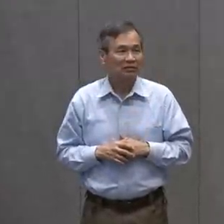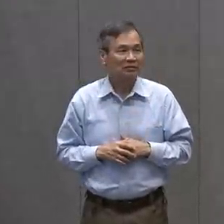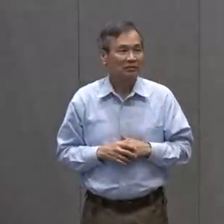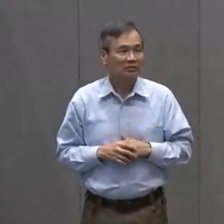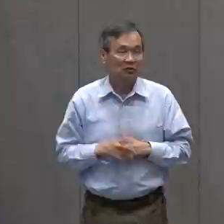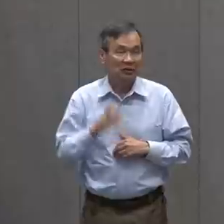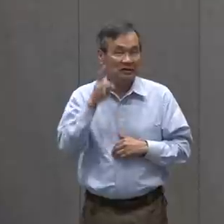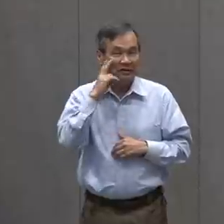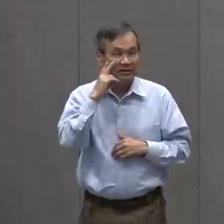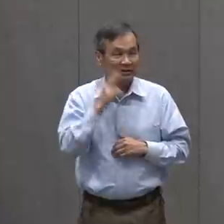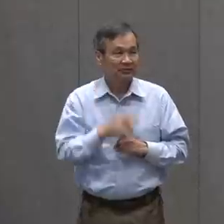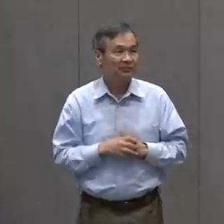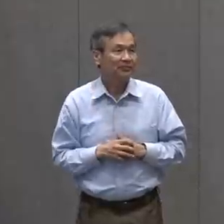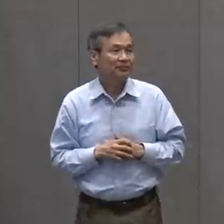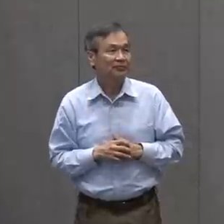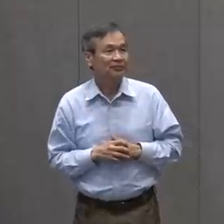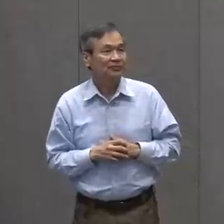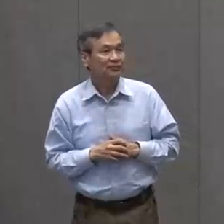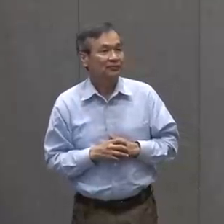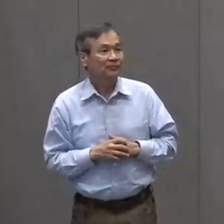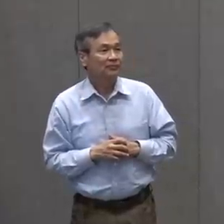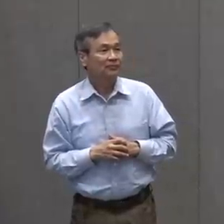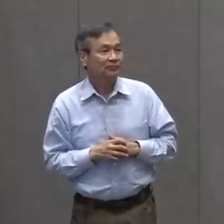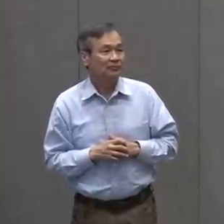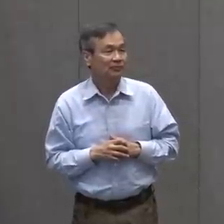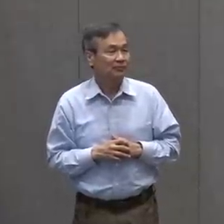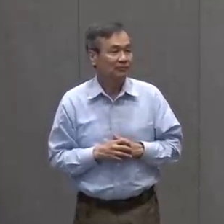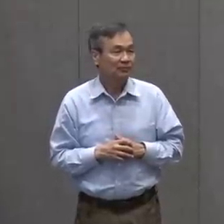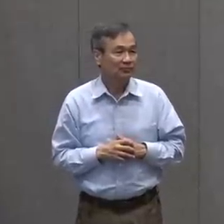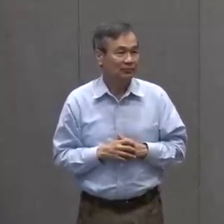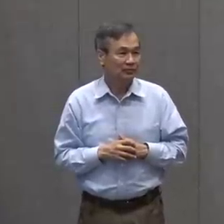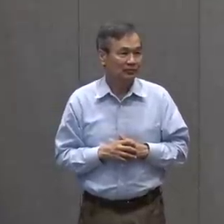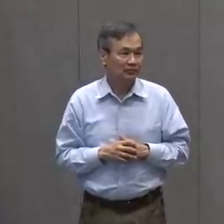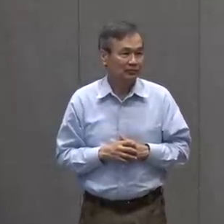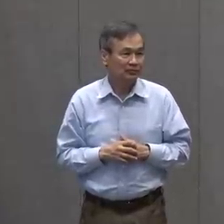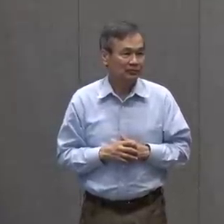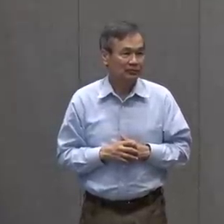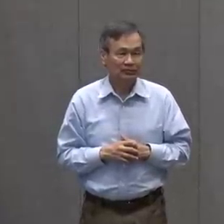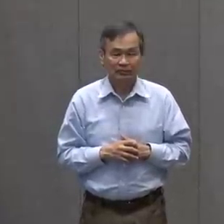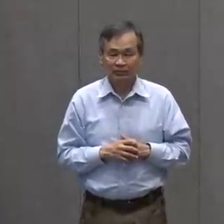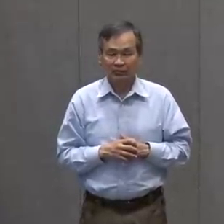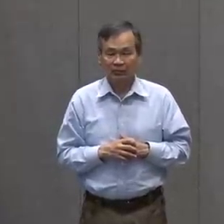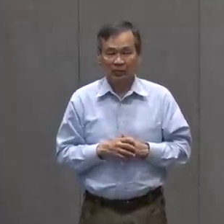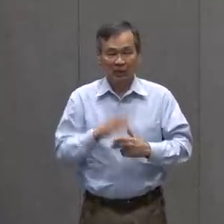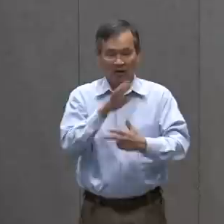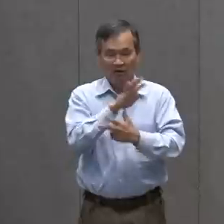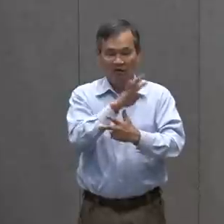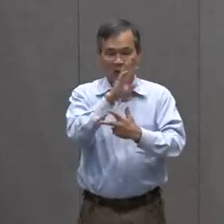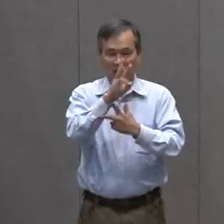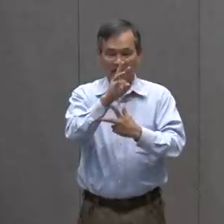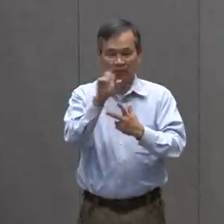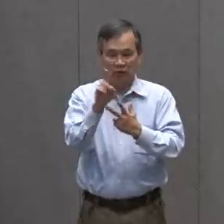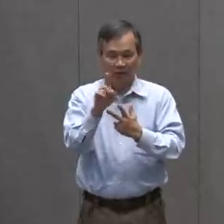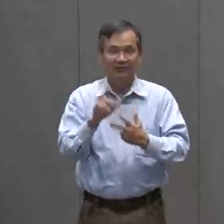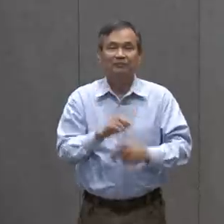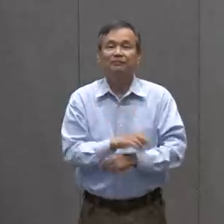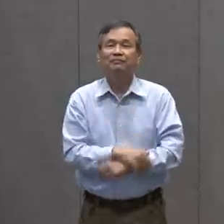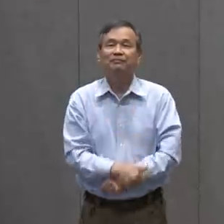that works. See if my strategy pays off. So I have a 4, a 6, and a 1.